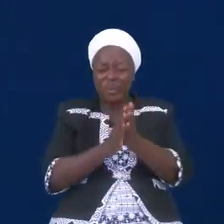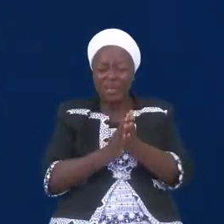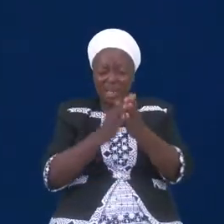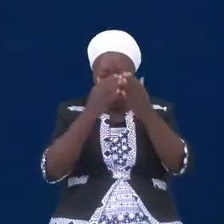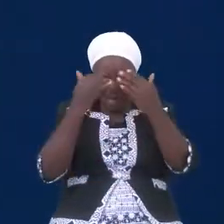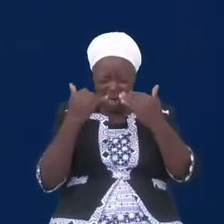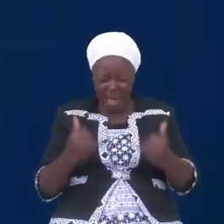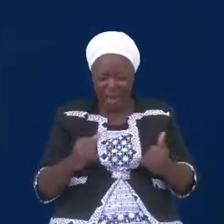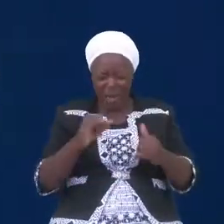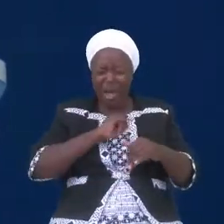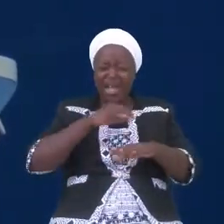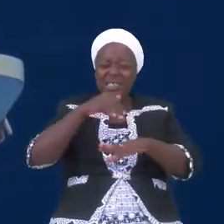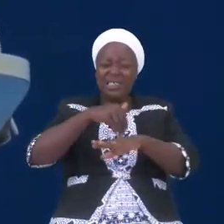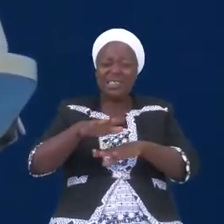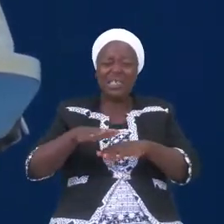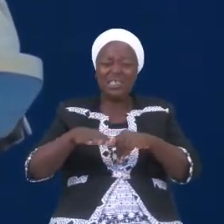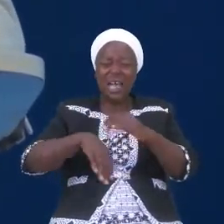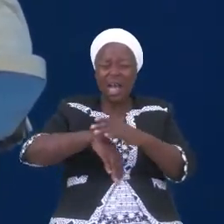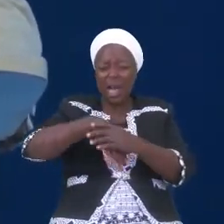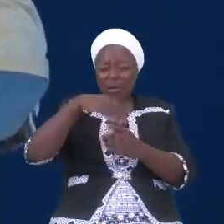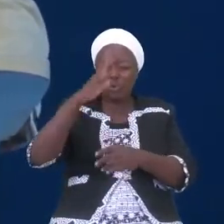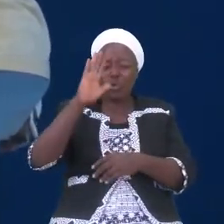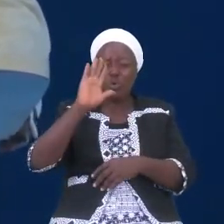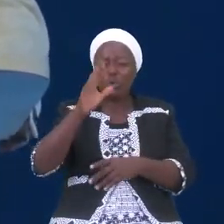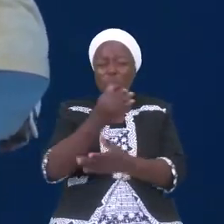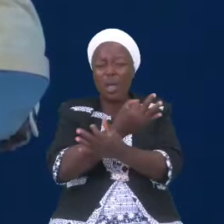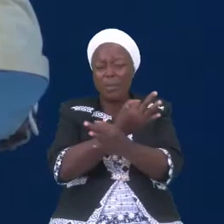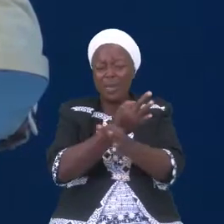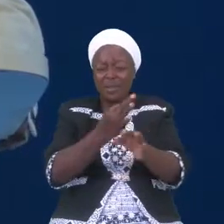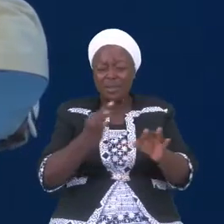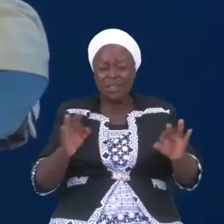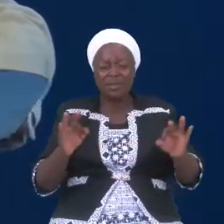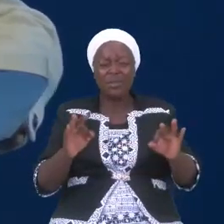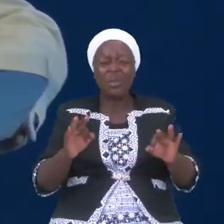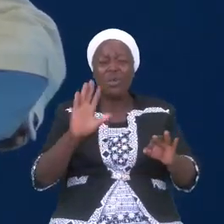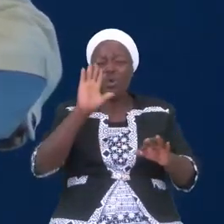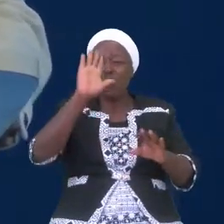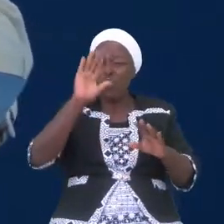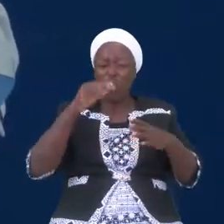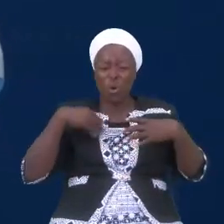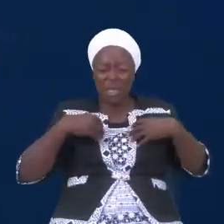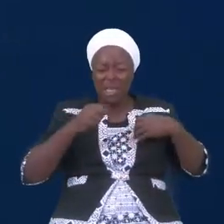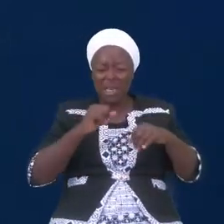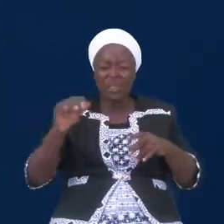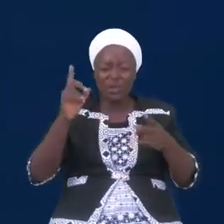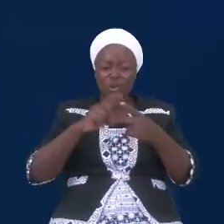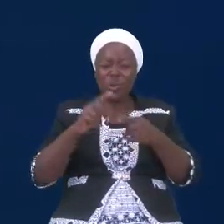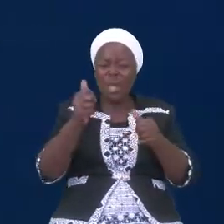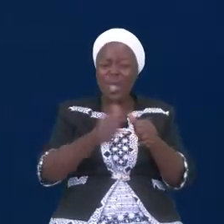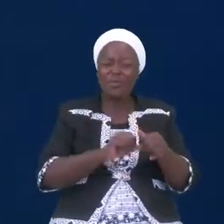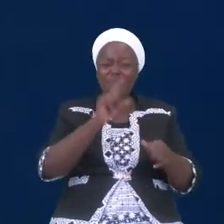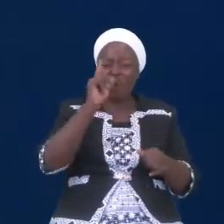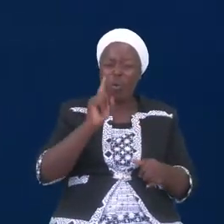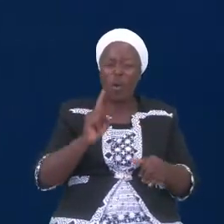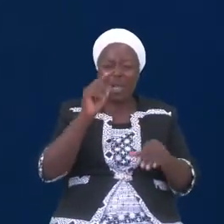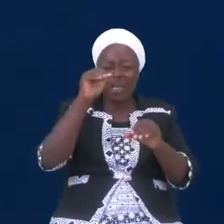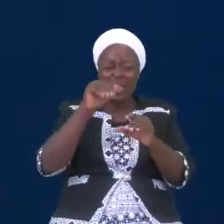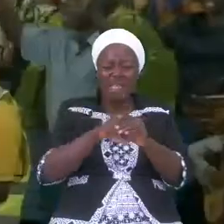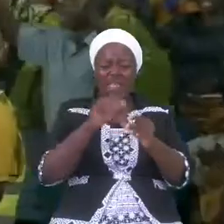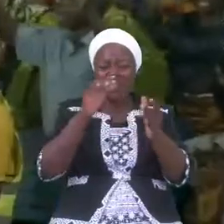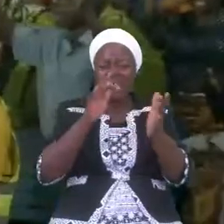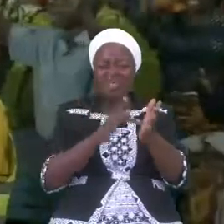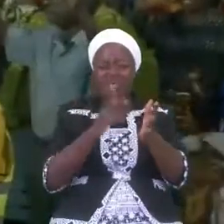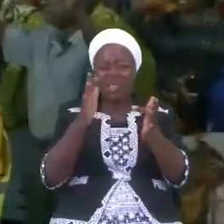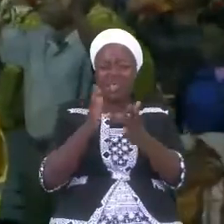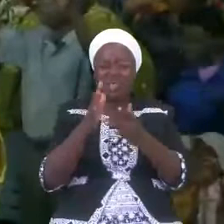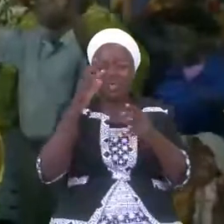I send forth your emancipation, your healing to everyone in Jesus'